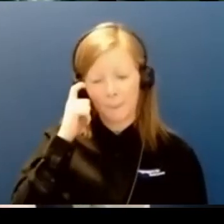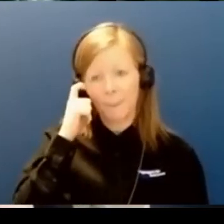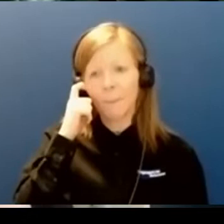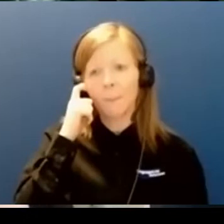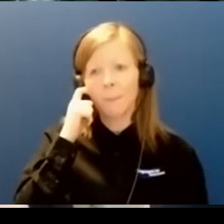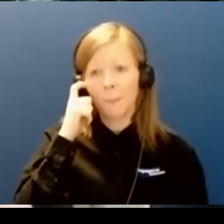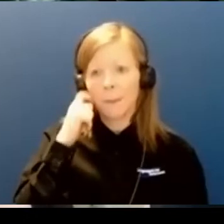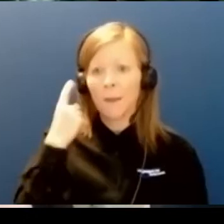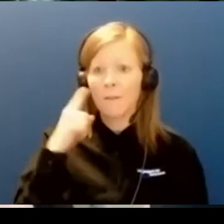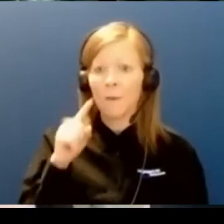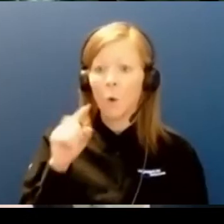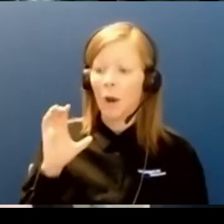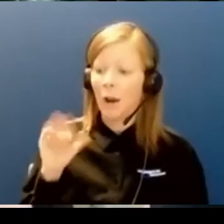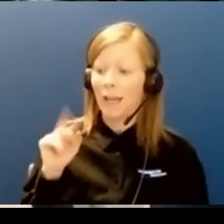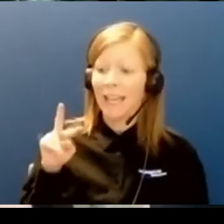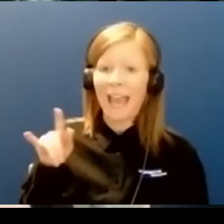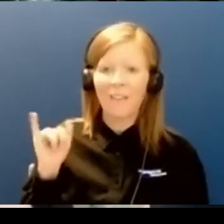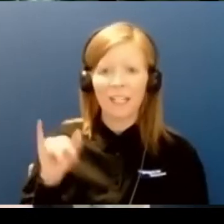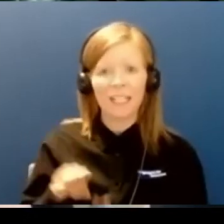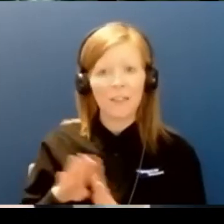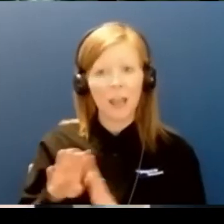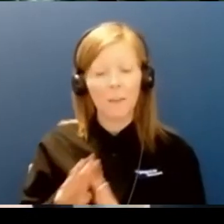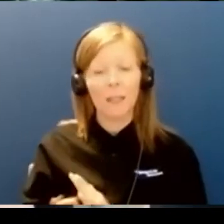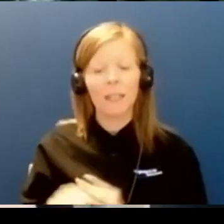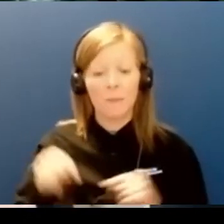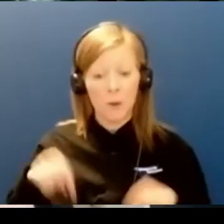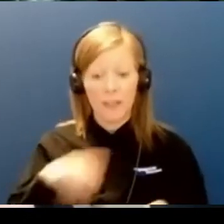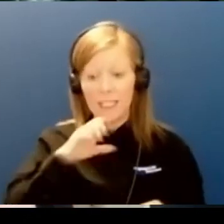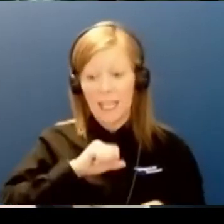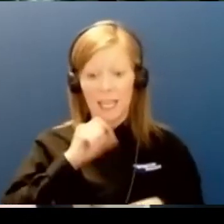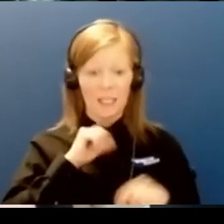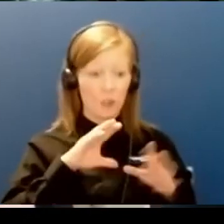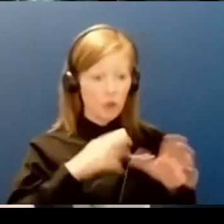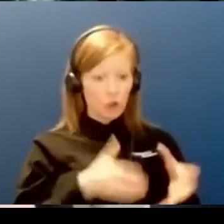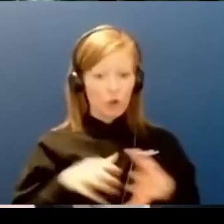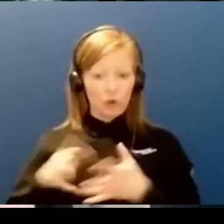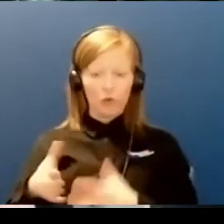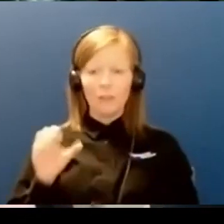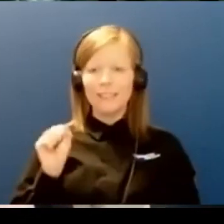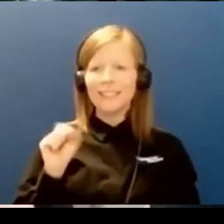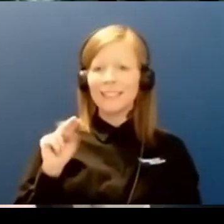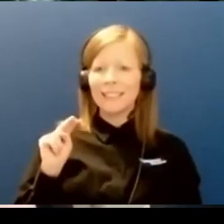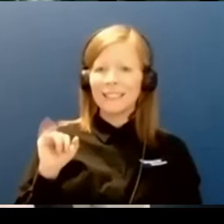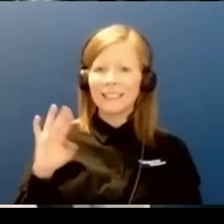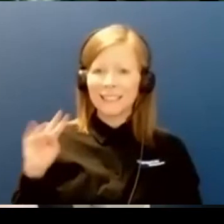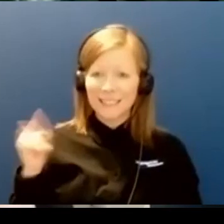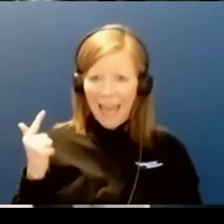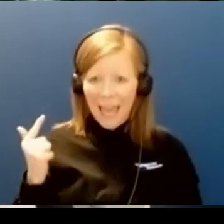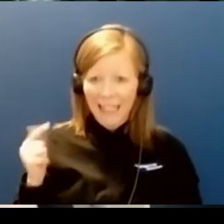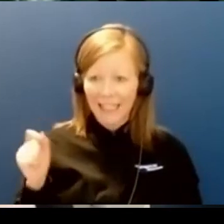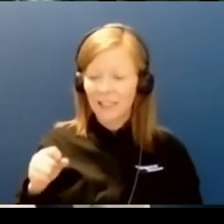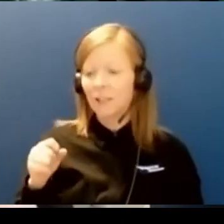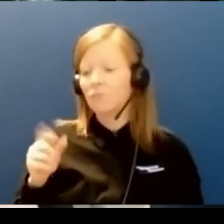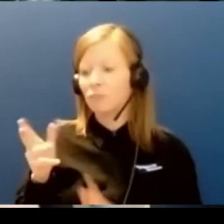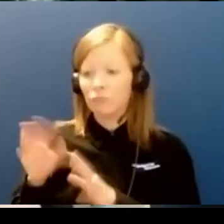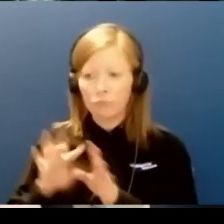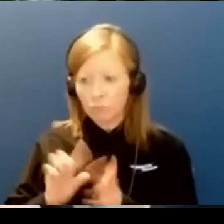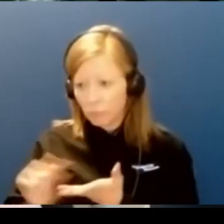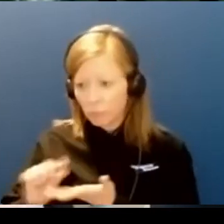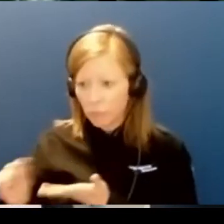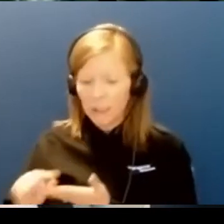cavity development at this age group, there's sort of two main sources we see: snacking and then what the kids are drinking as